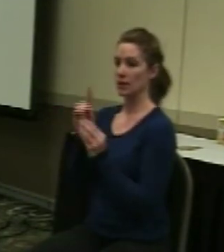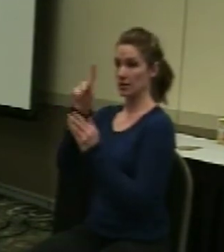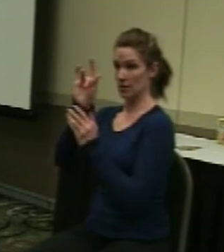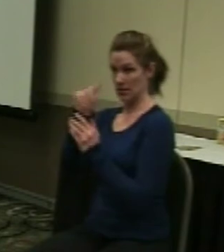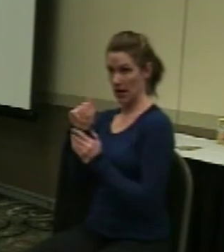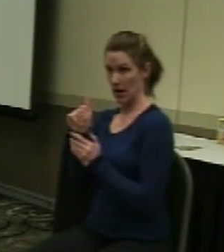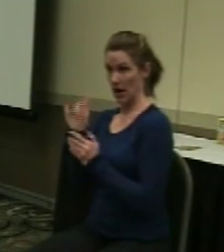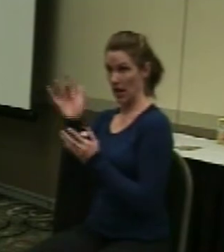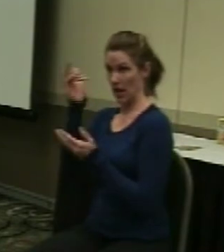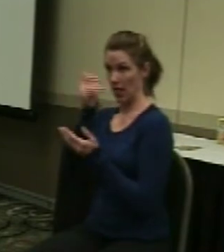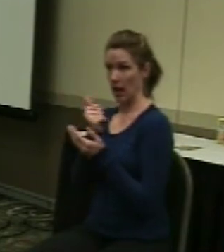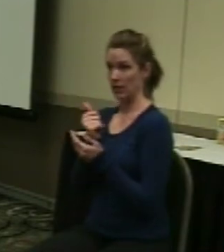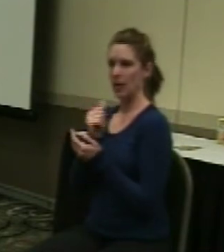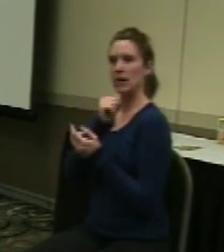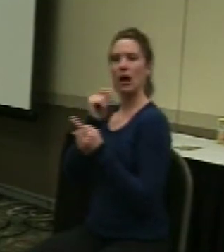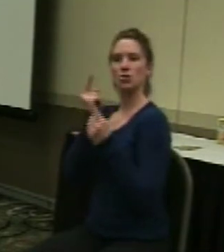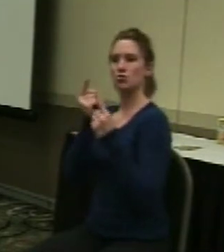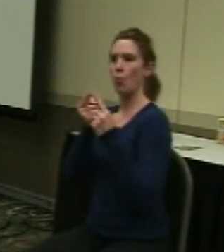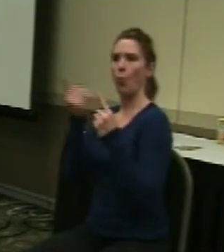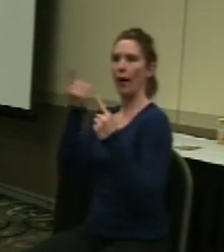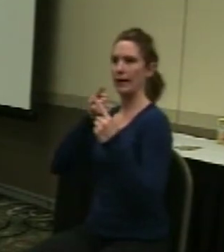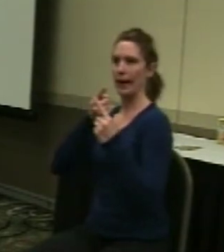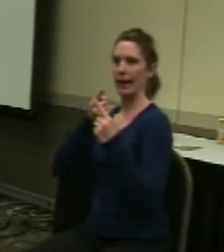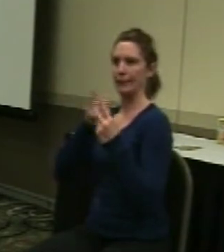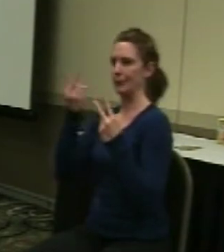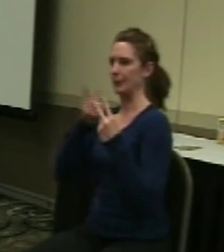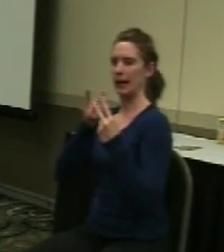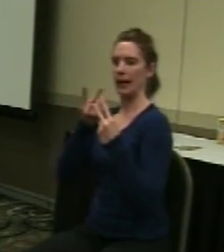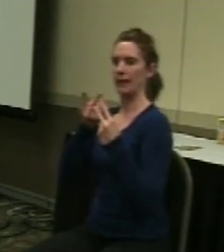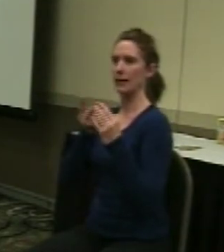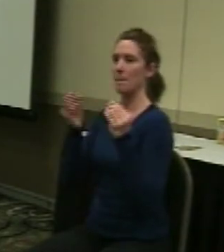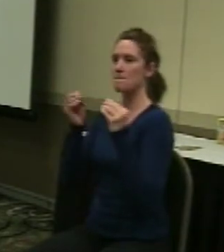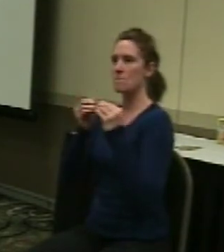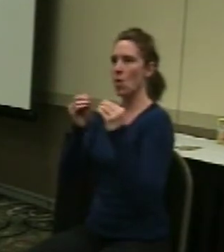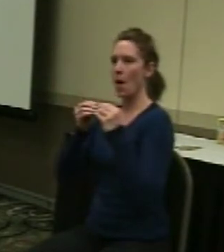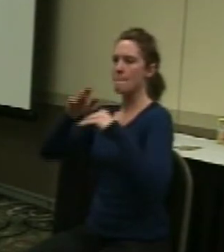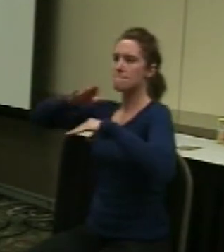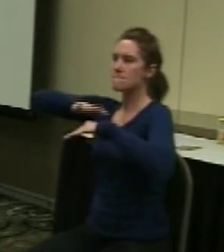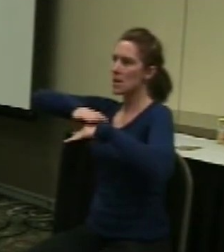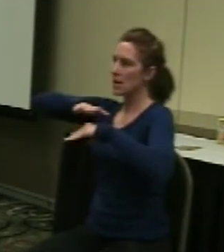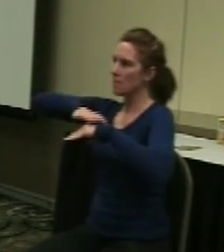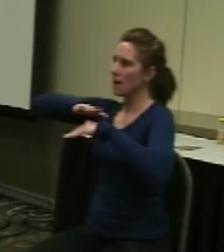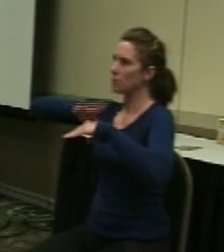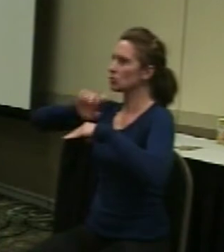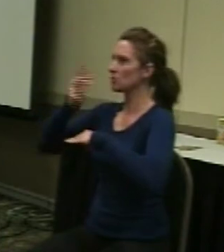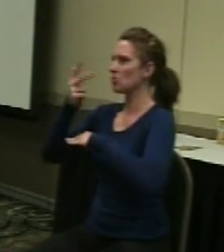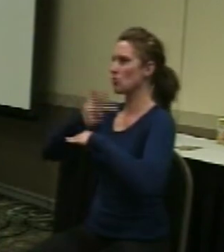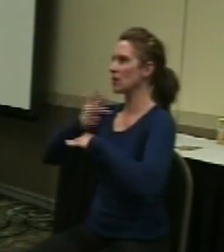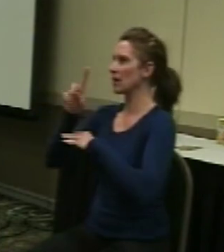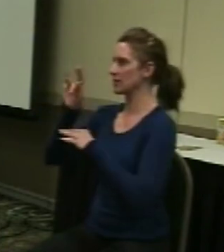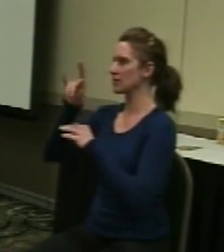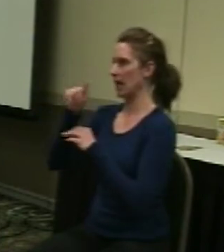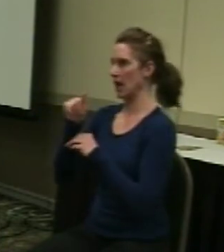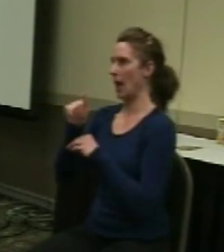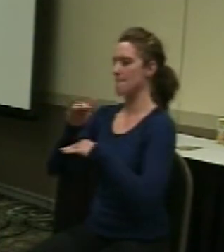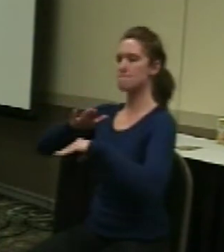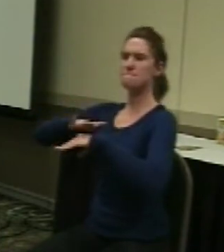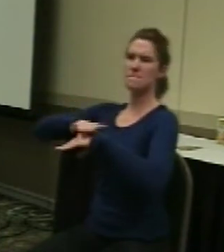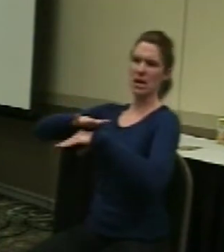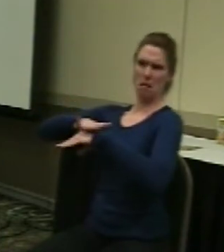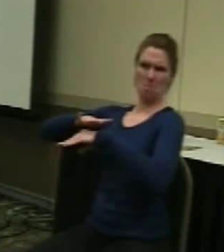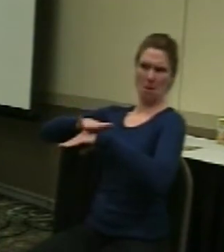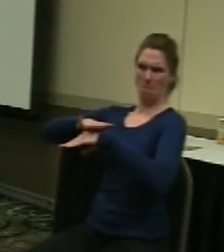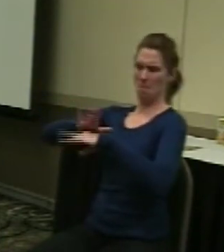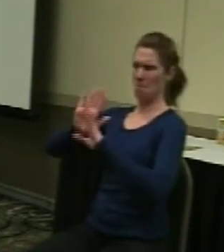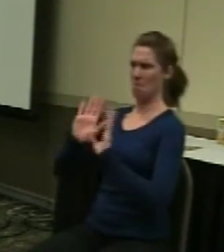have, like not just 1 day or 2 days, minimum it should be 3 days of data. That's not even anything like enough.